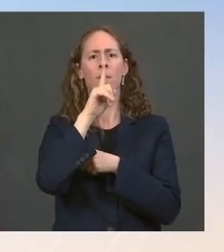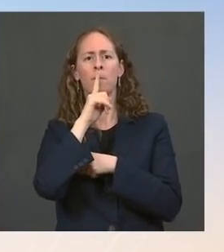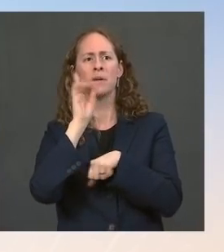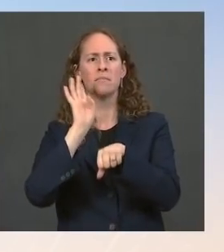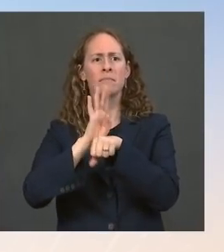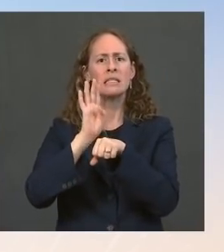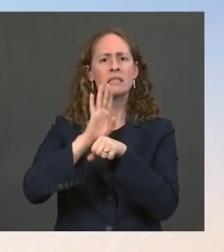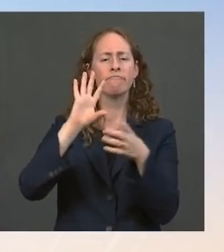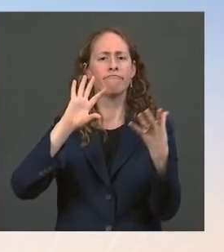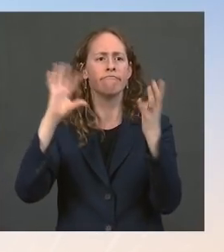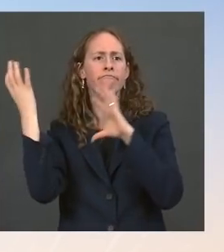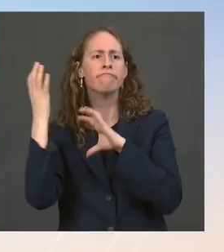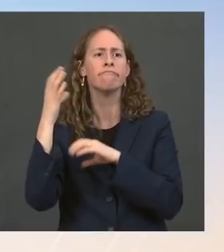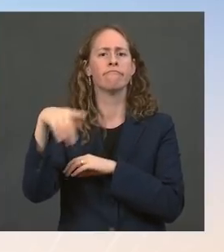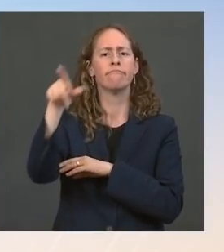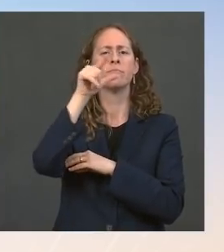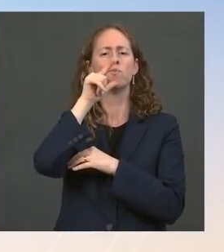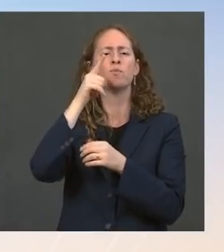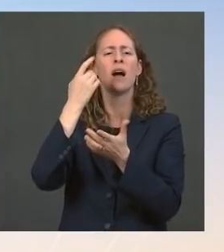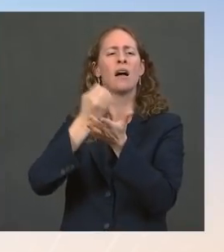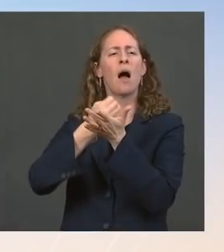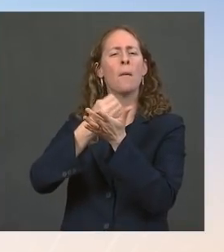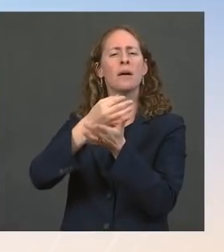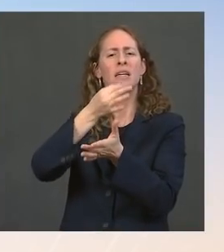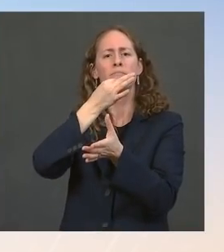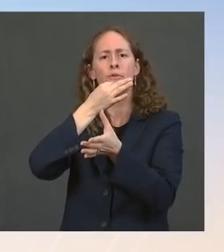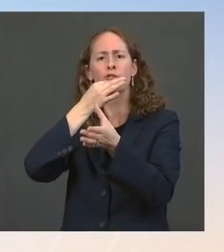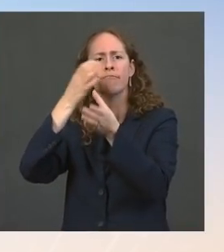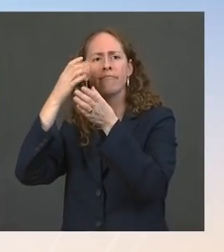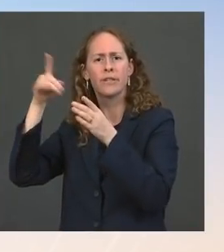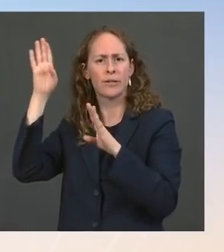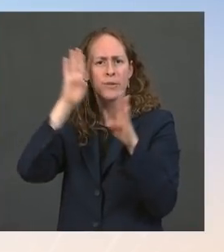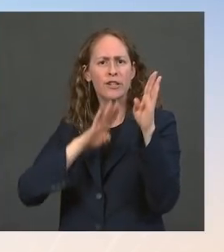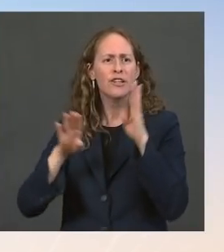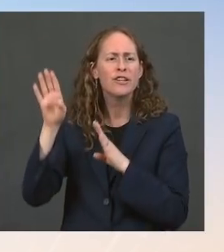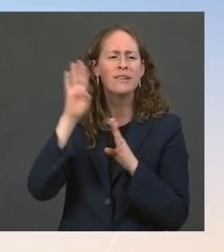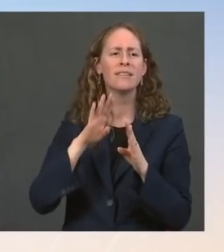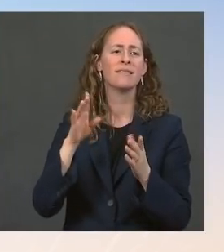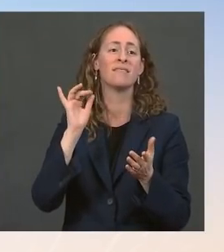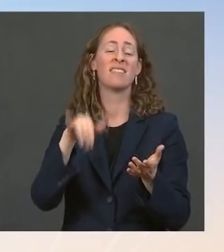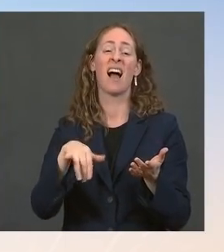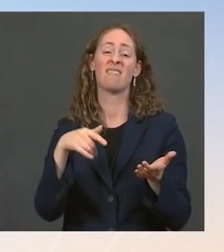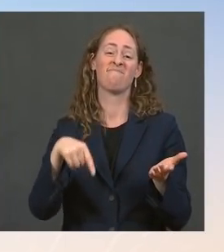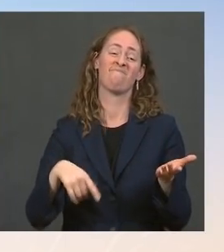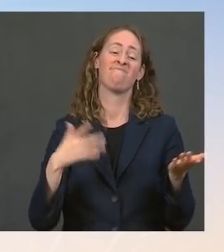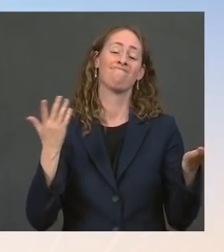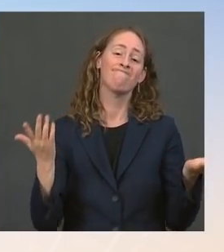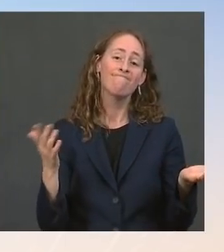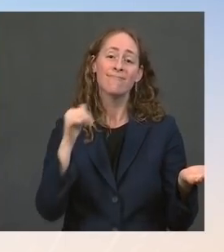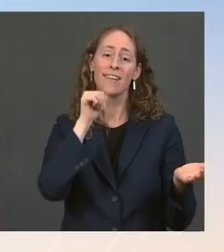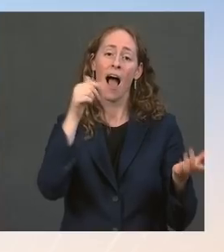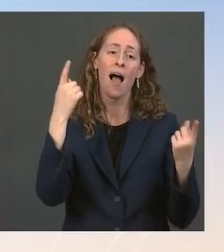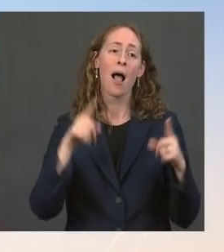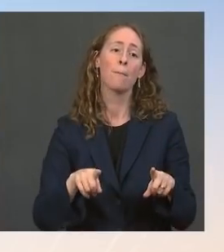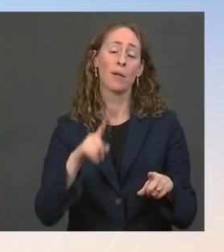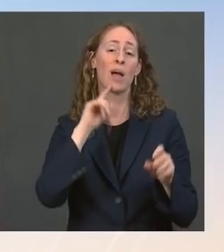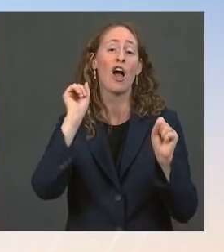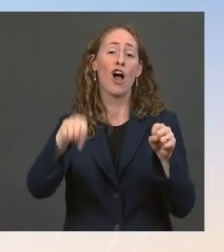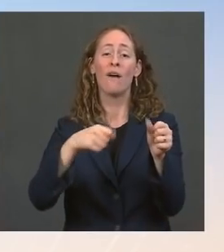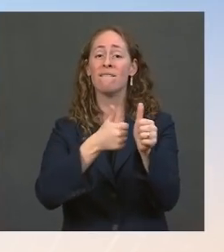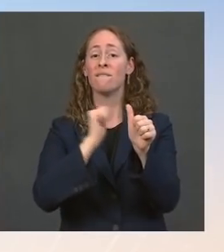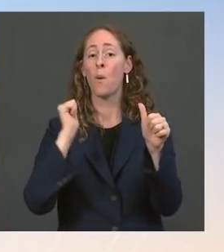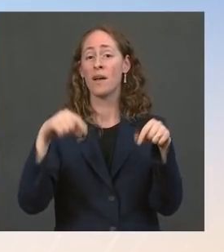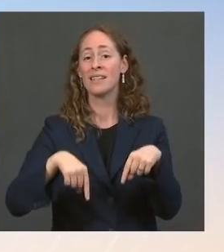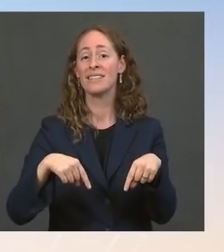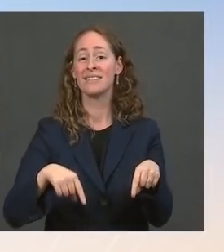economic experts, the American people worry about the debt limit, that's not our ideal. We think we should be able to avoid that, and certainly that would allow